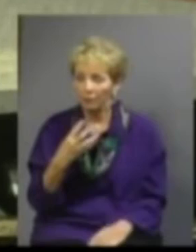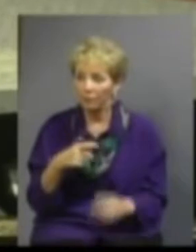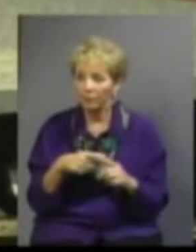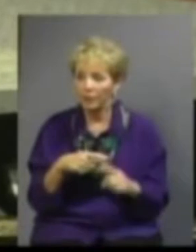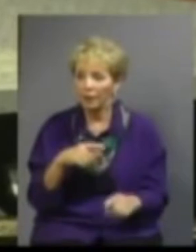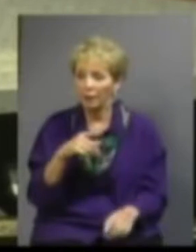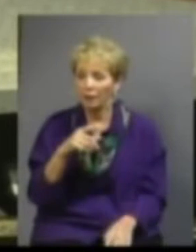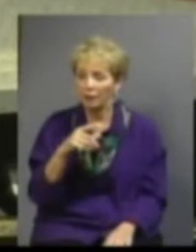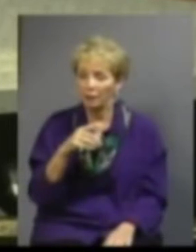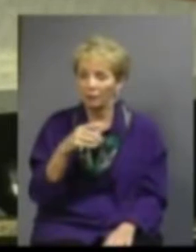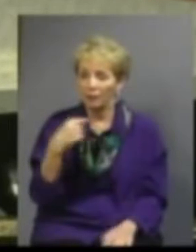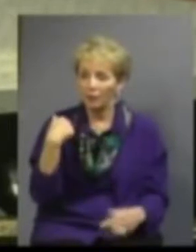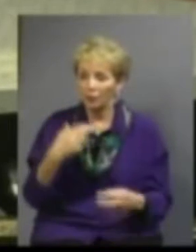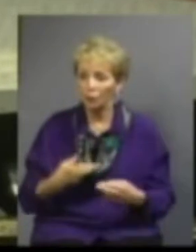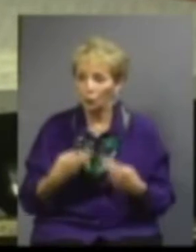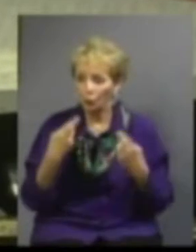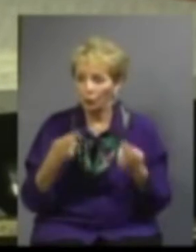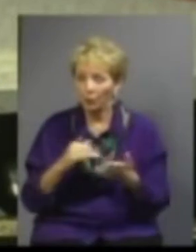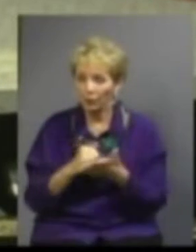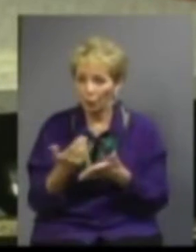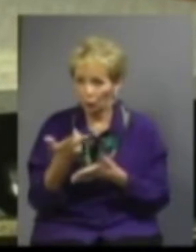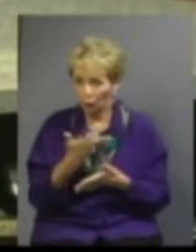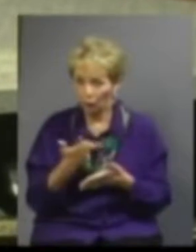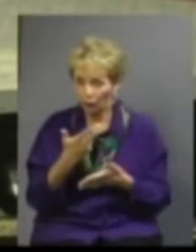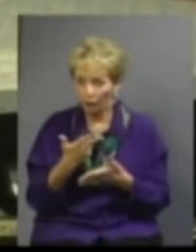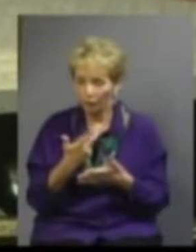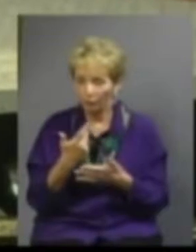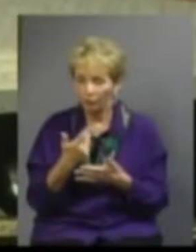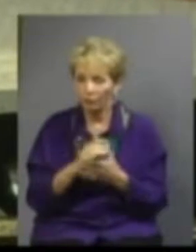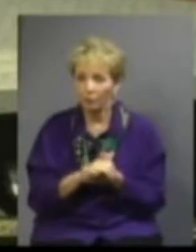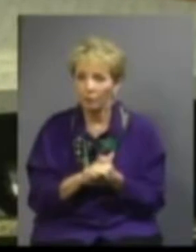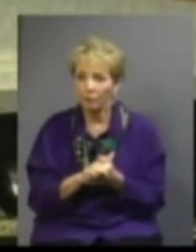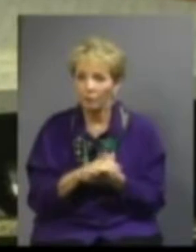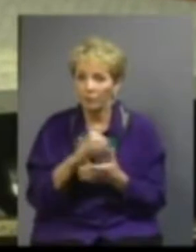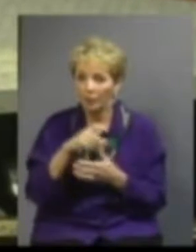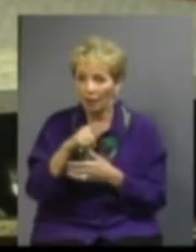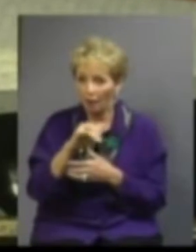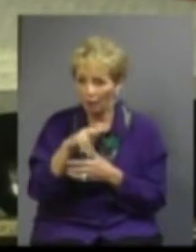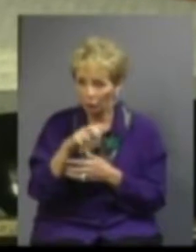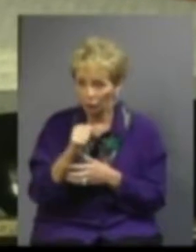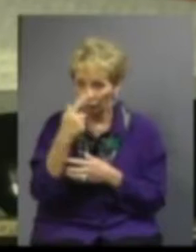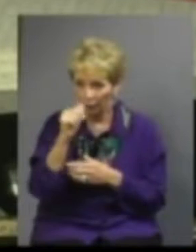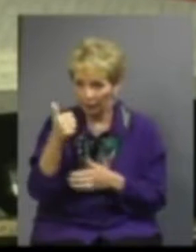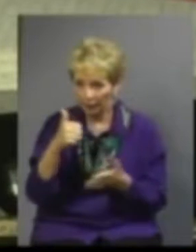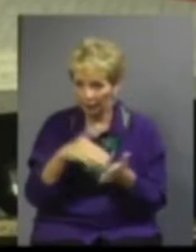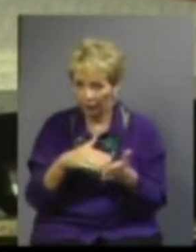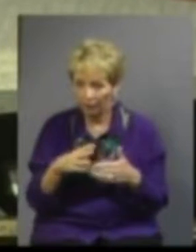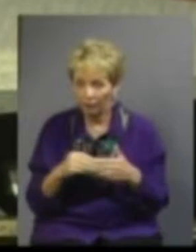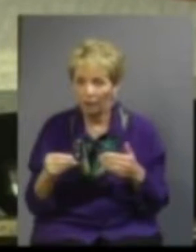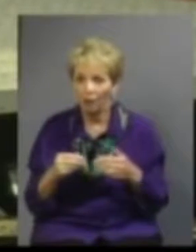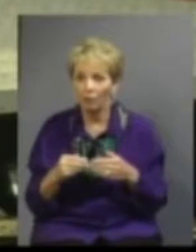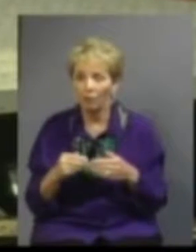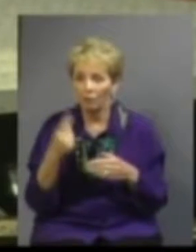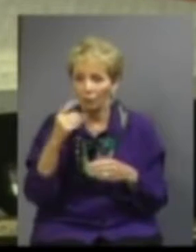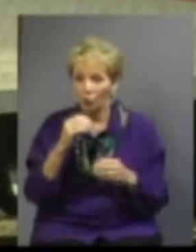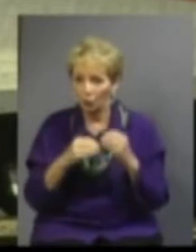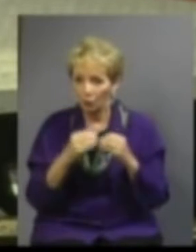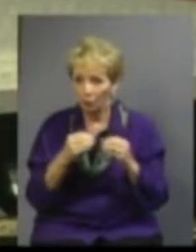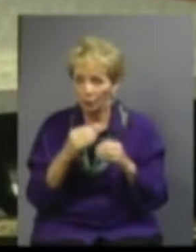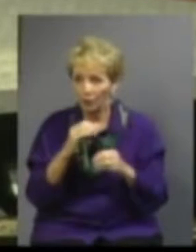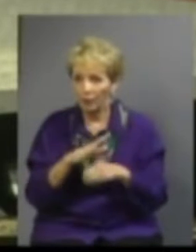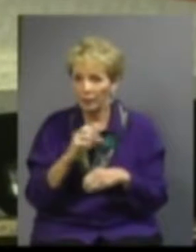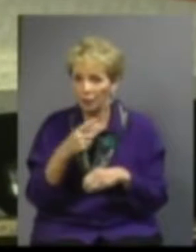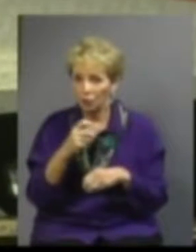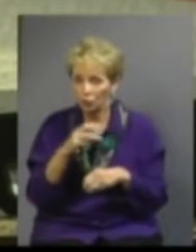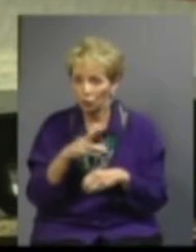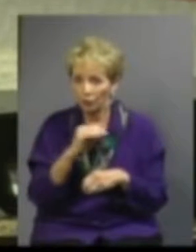those, and we recommend these 3 for your award. Options for $10,000 for repairs to the shelter